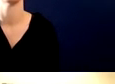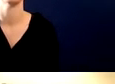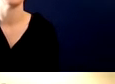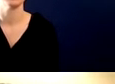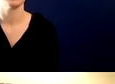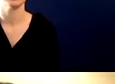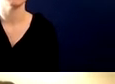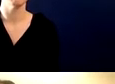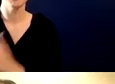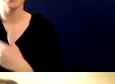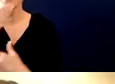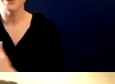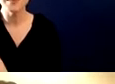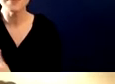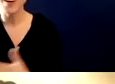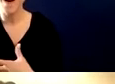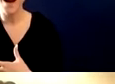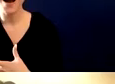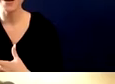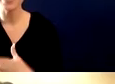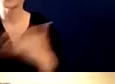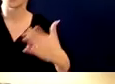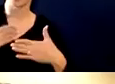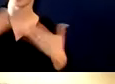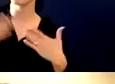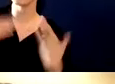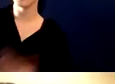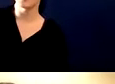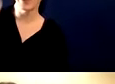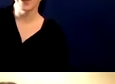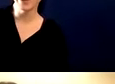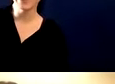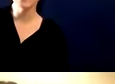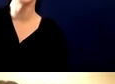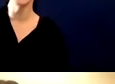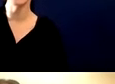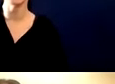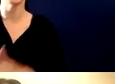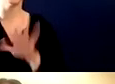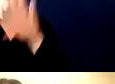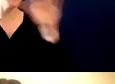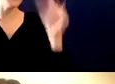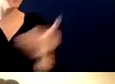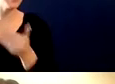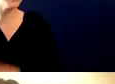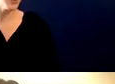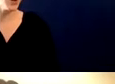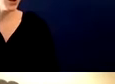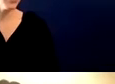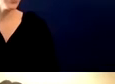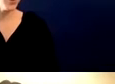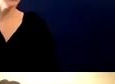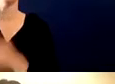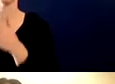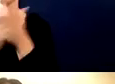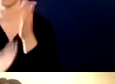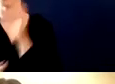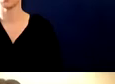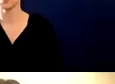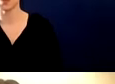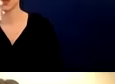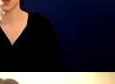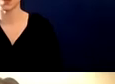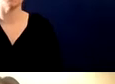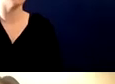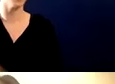All right, good morning, everyone. Happy Monday. Welcome to Audiology Part 2, Audiograms